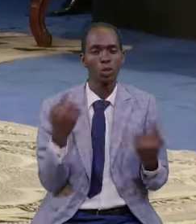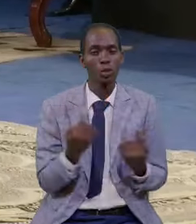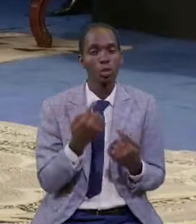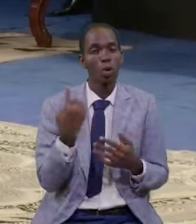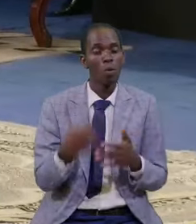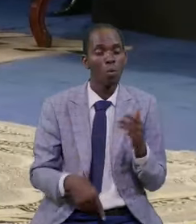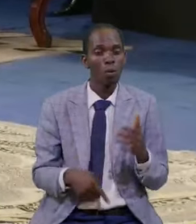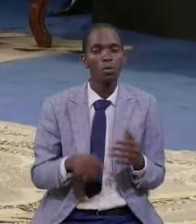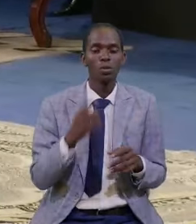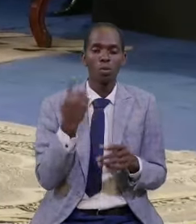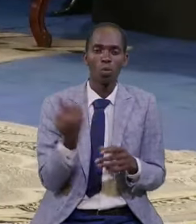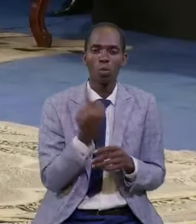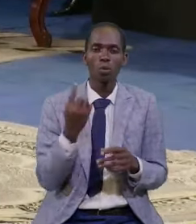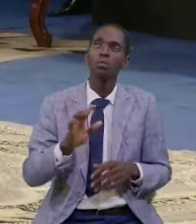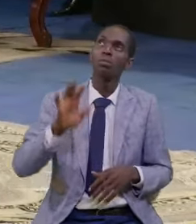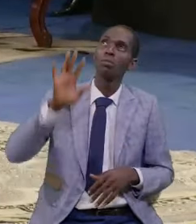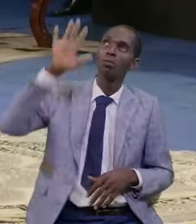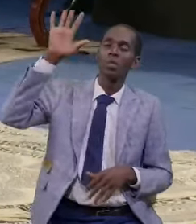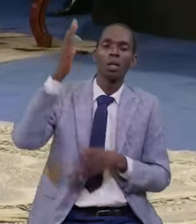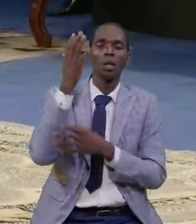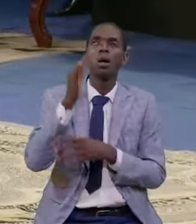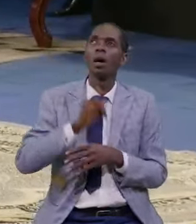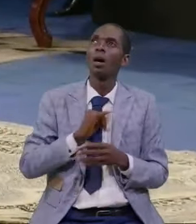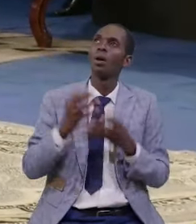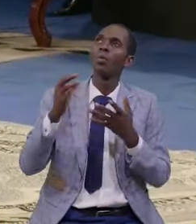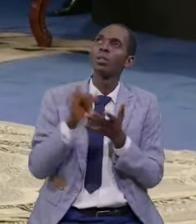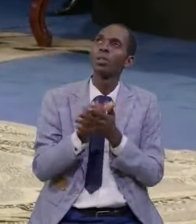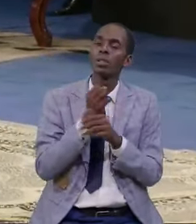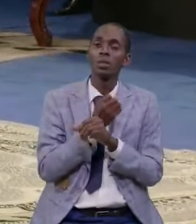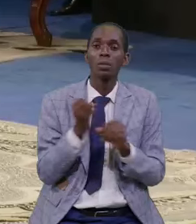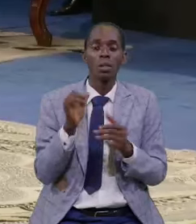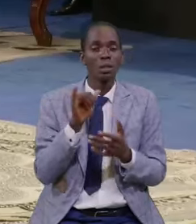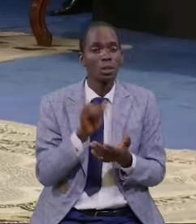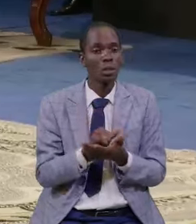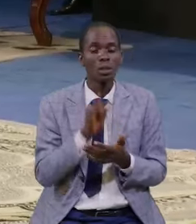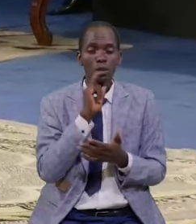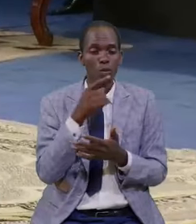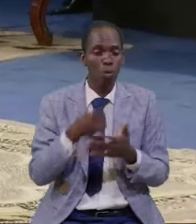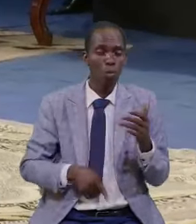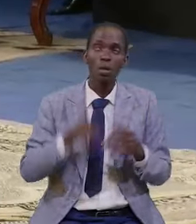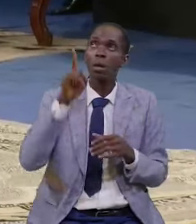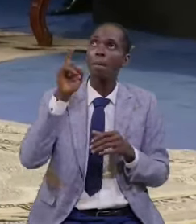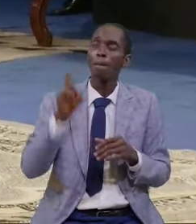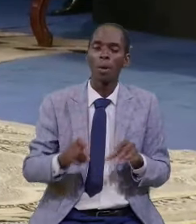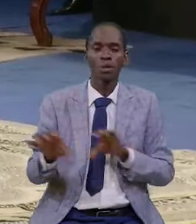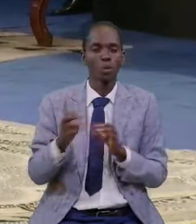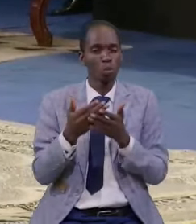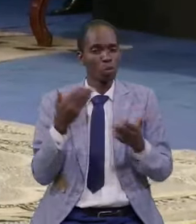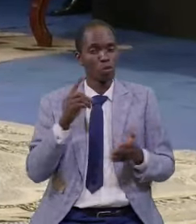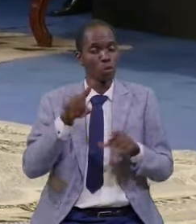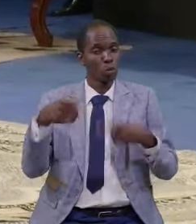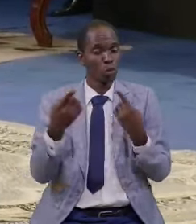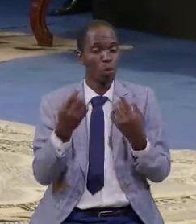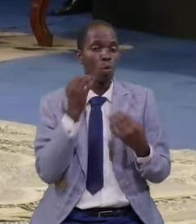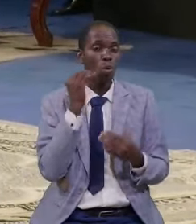I want that forgiveness. And this is what he must do. He must, before you go tonight, he must